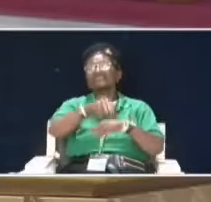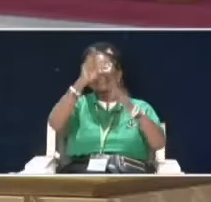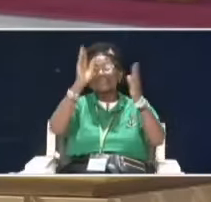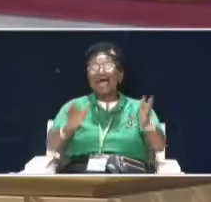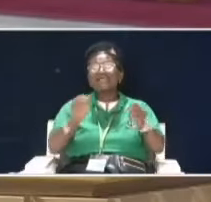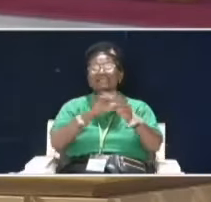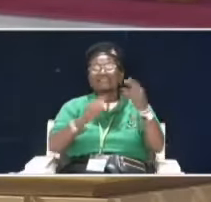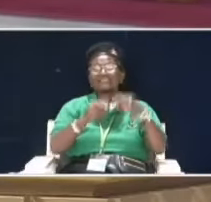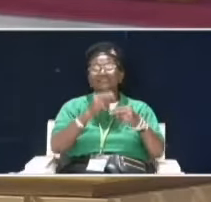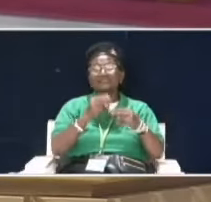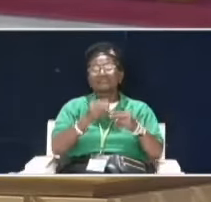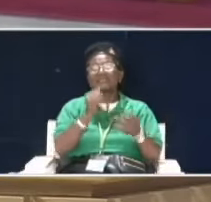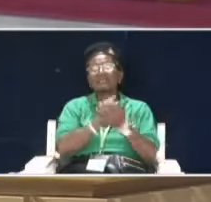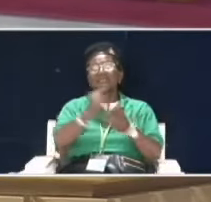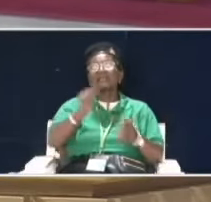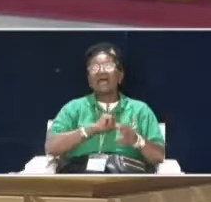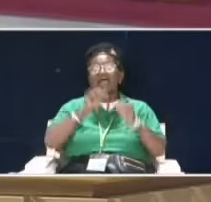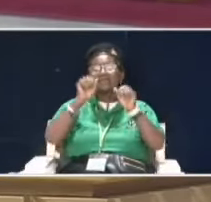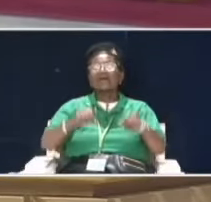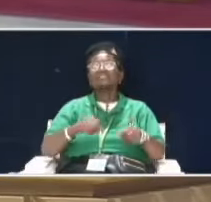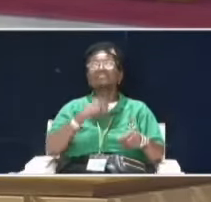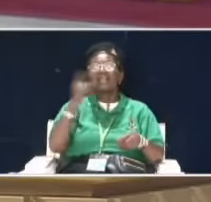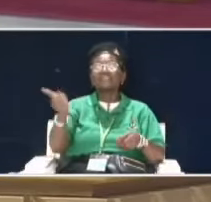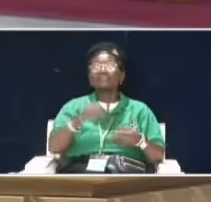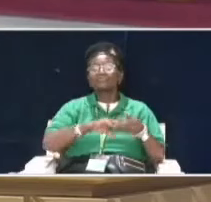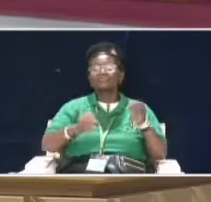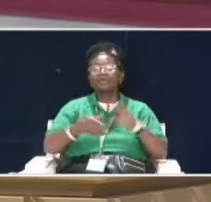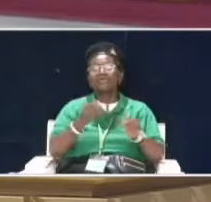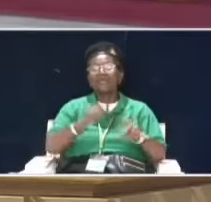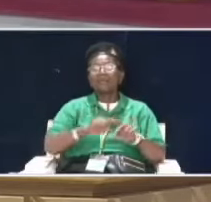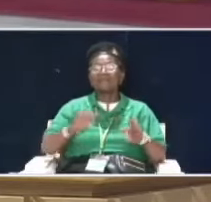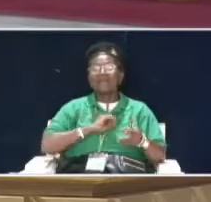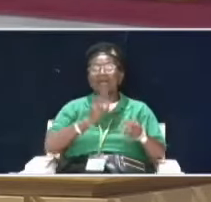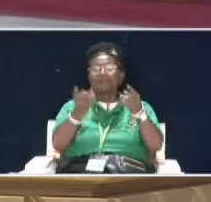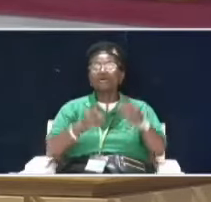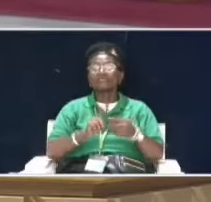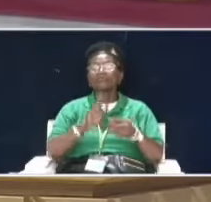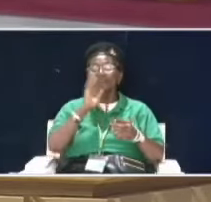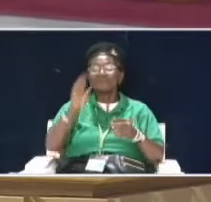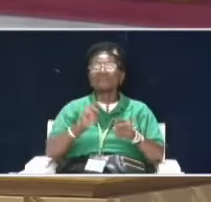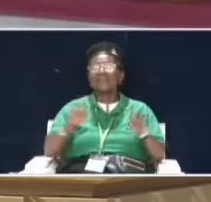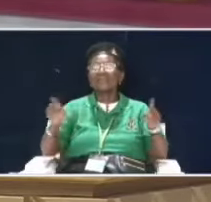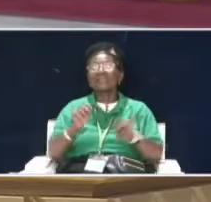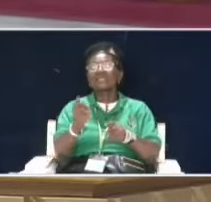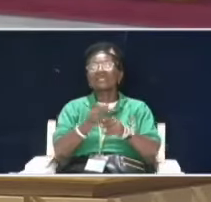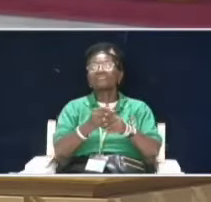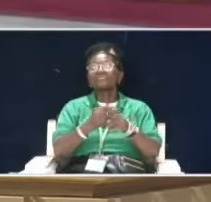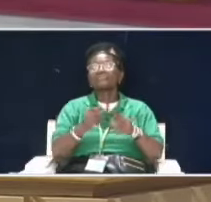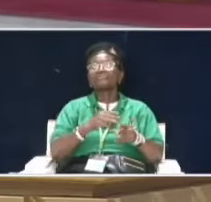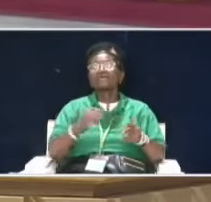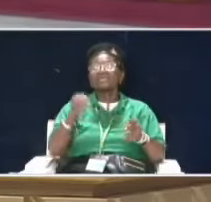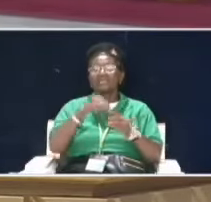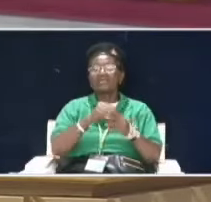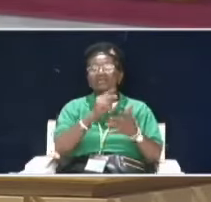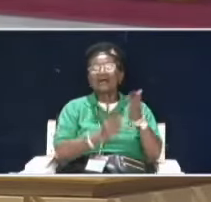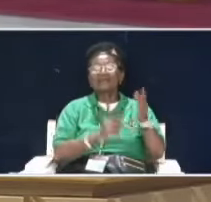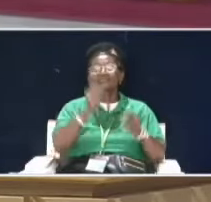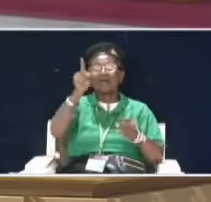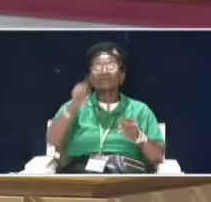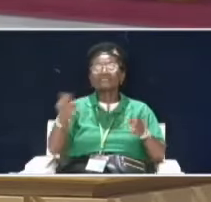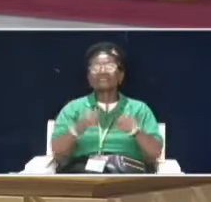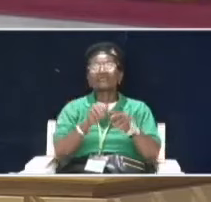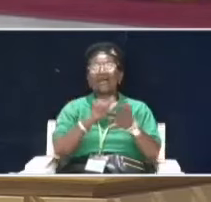Oh, I can tell you stories, but I want to be very brief in part one so that we can move on to part two.